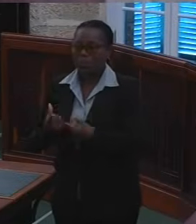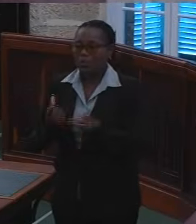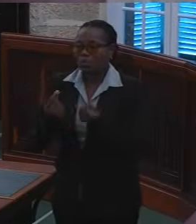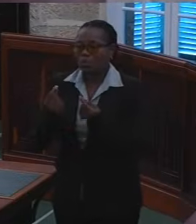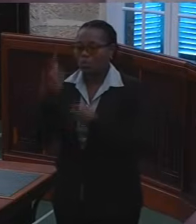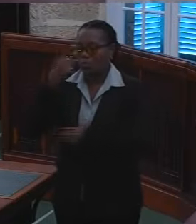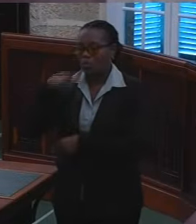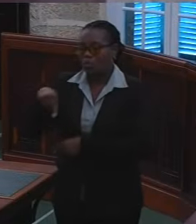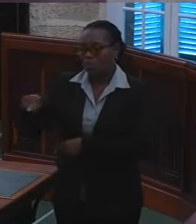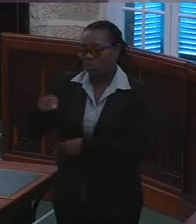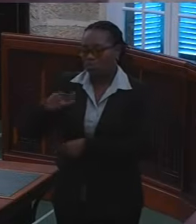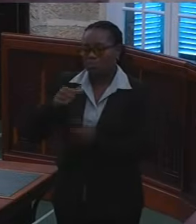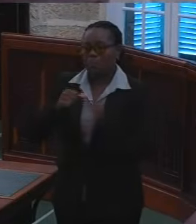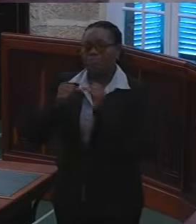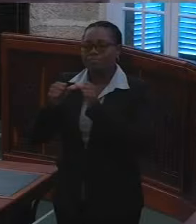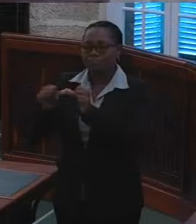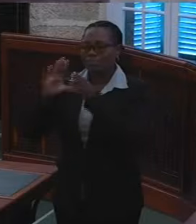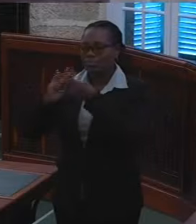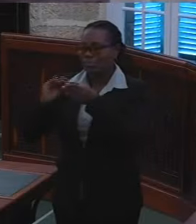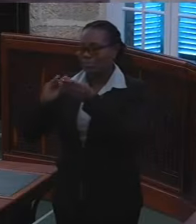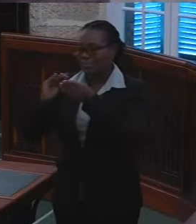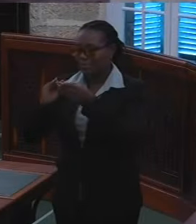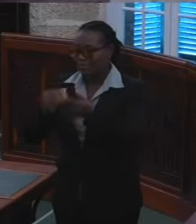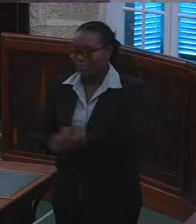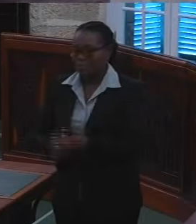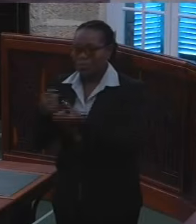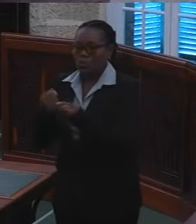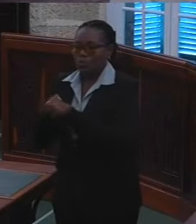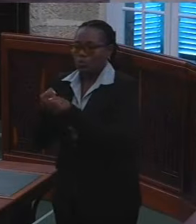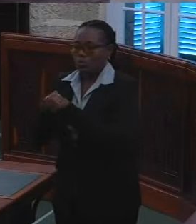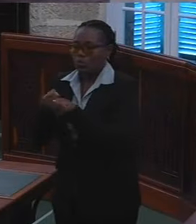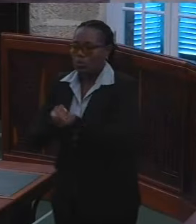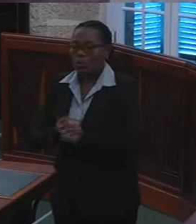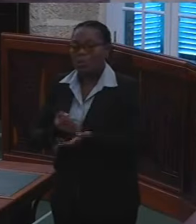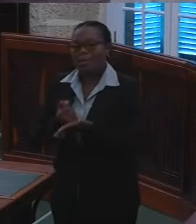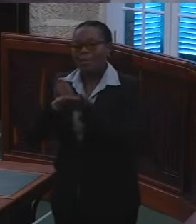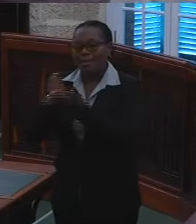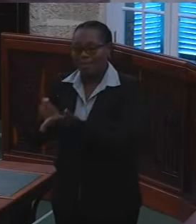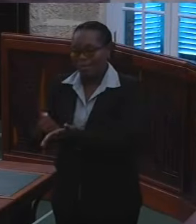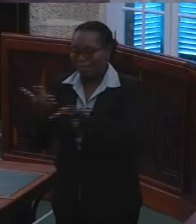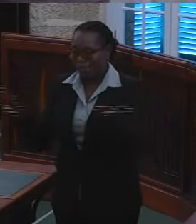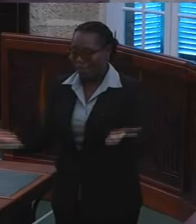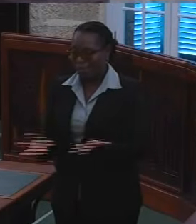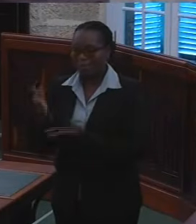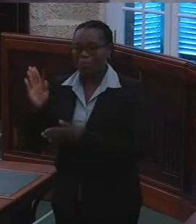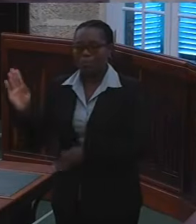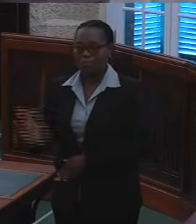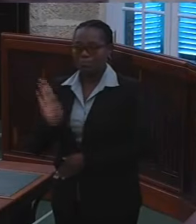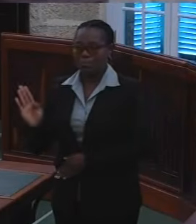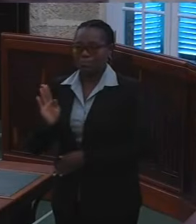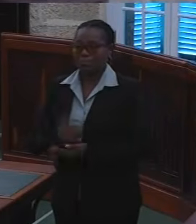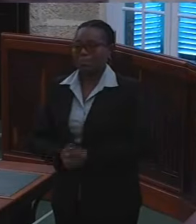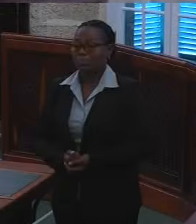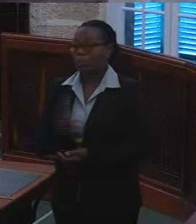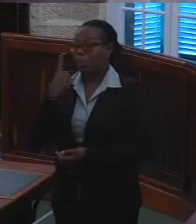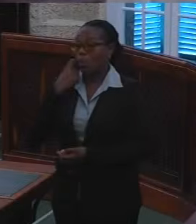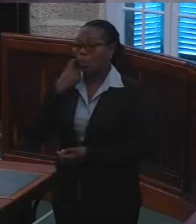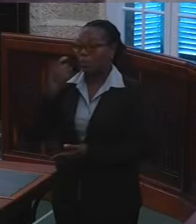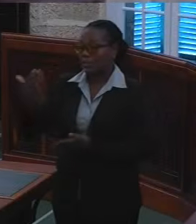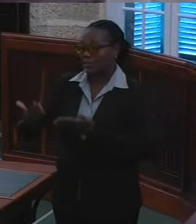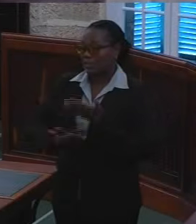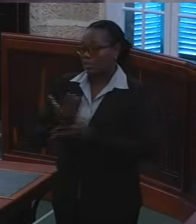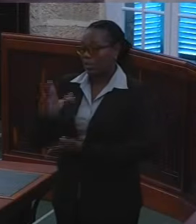say have contributed immensely to this country, Barbados. The recently introduced cost